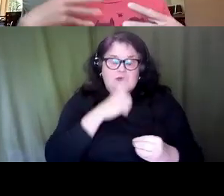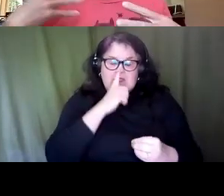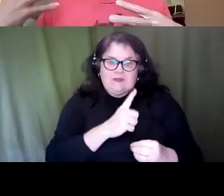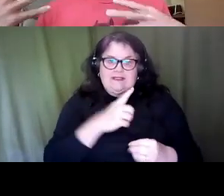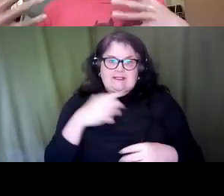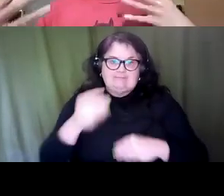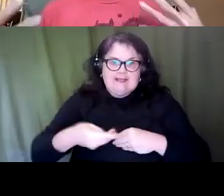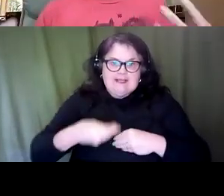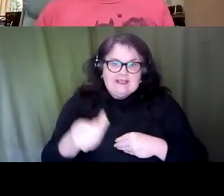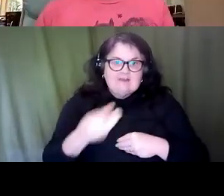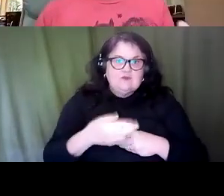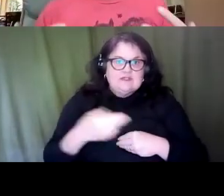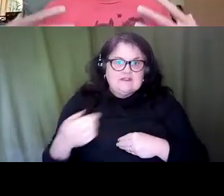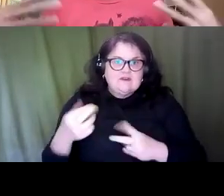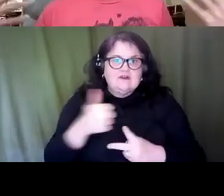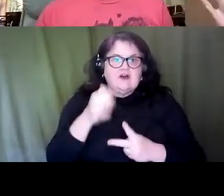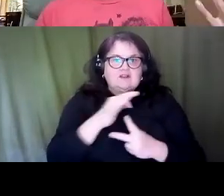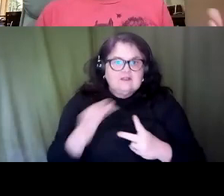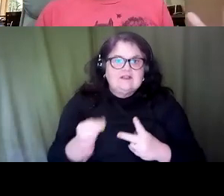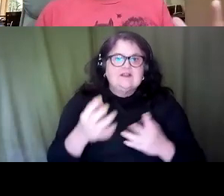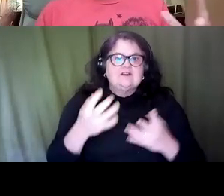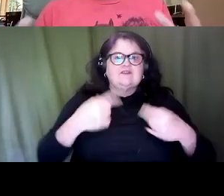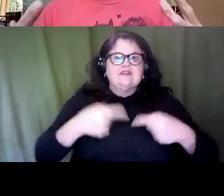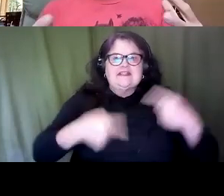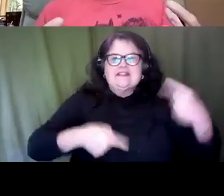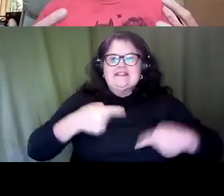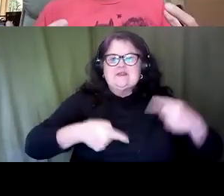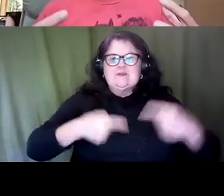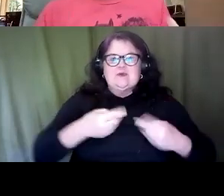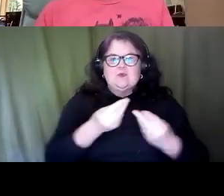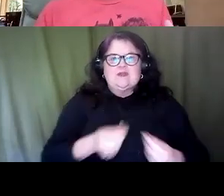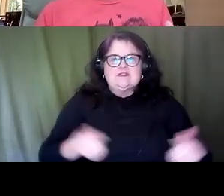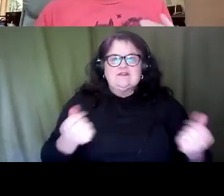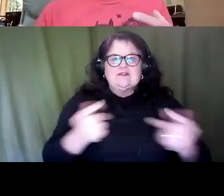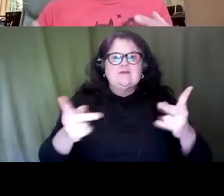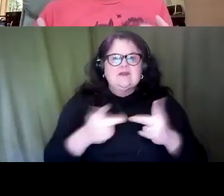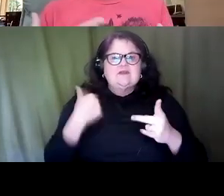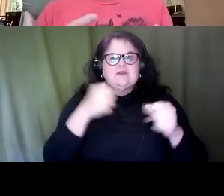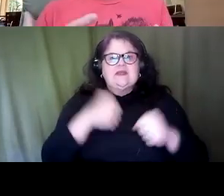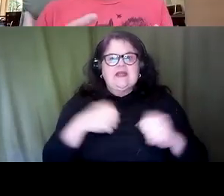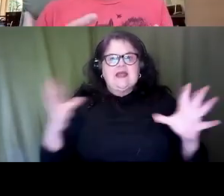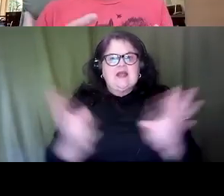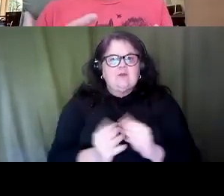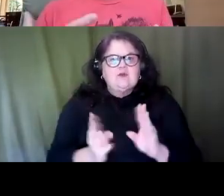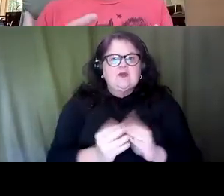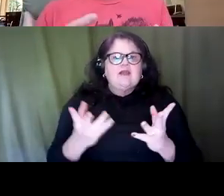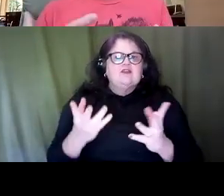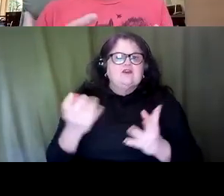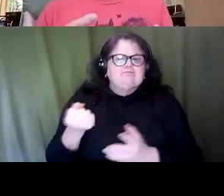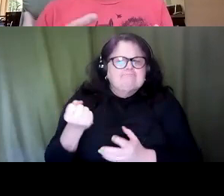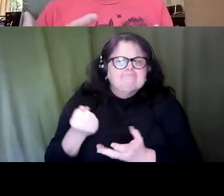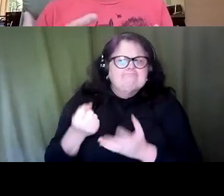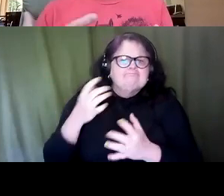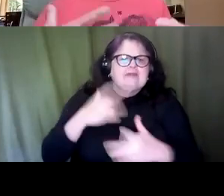to having, alternative dispute resolution and spaces where we can come together and hold people with compassion and work